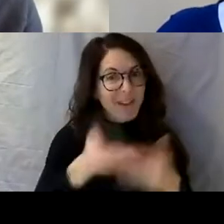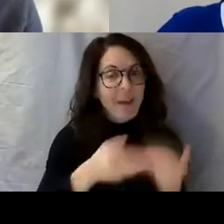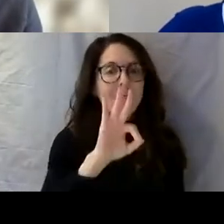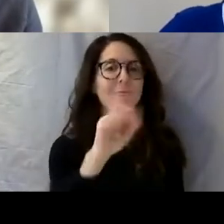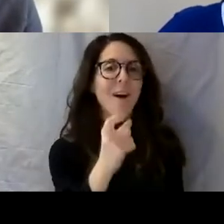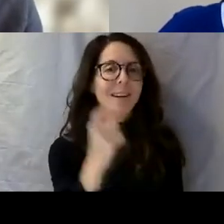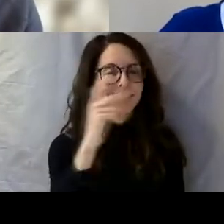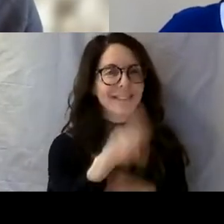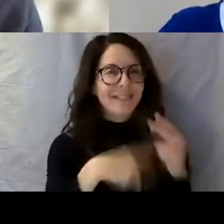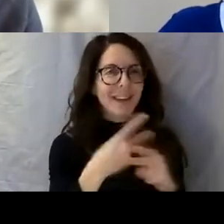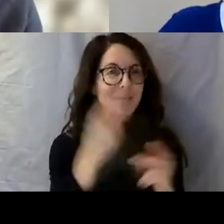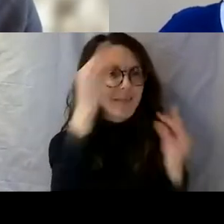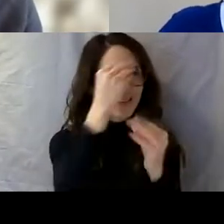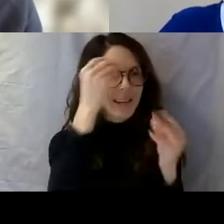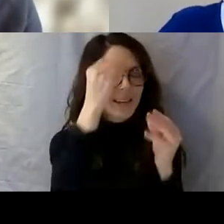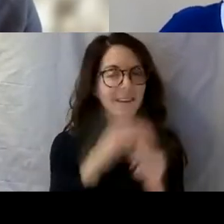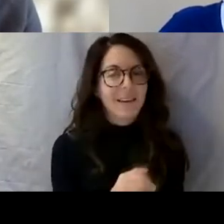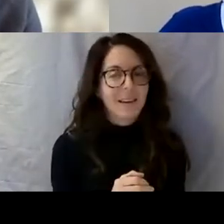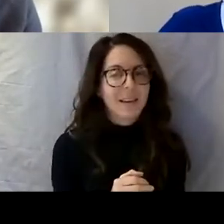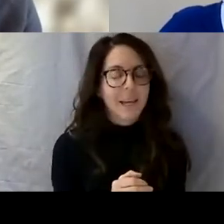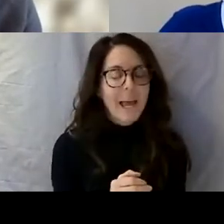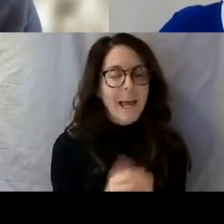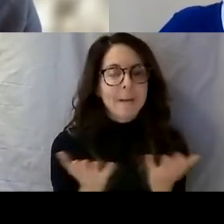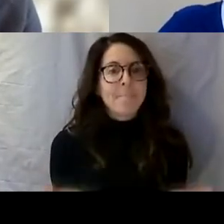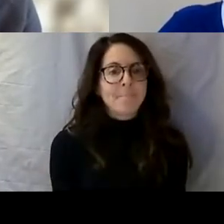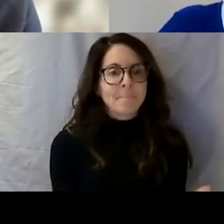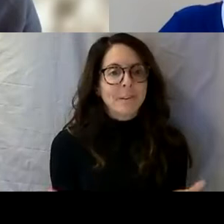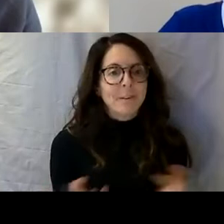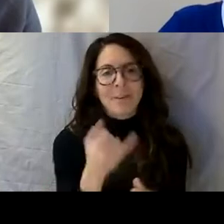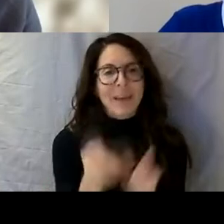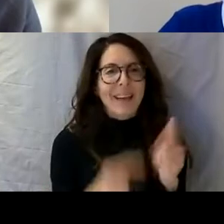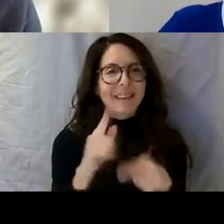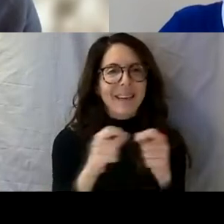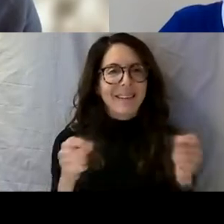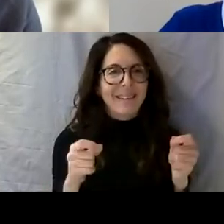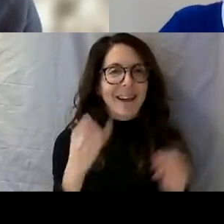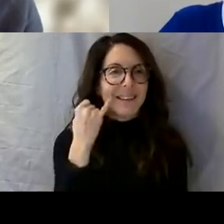just in fact, I think the concluding thought I have on this is,